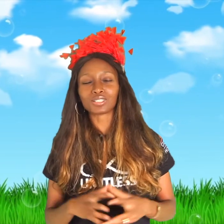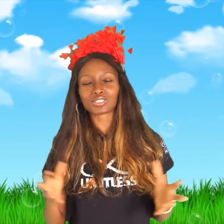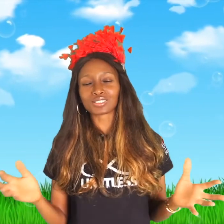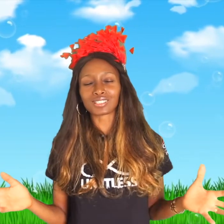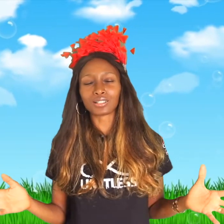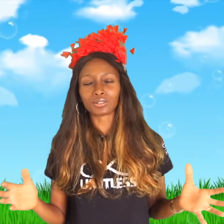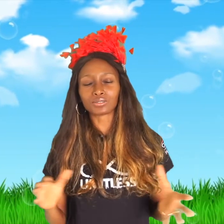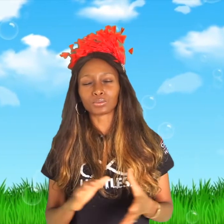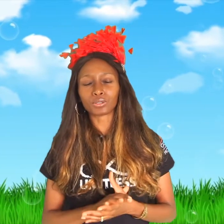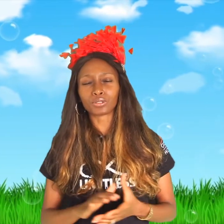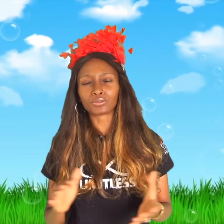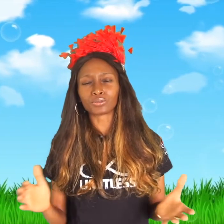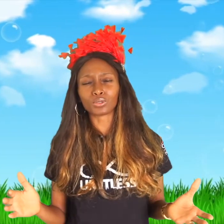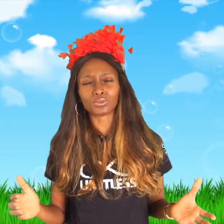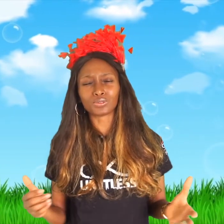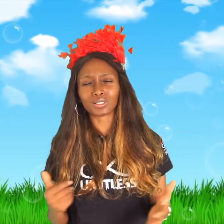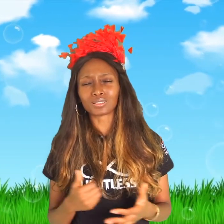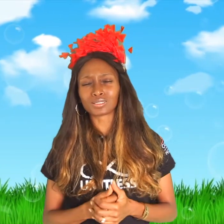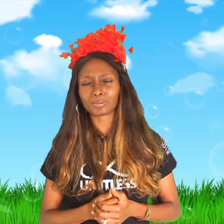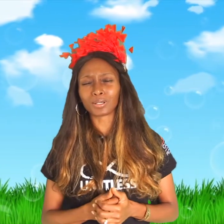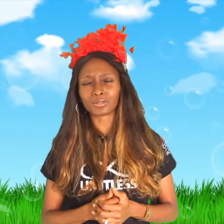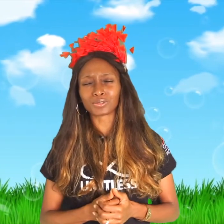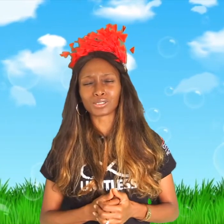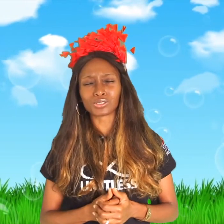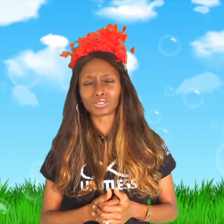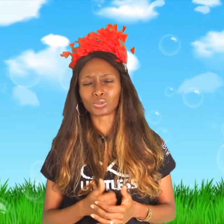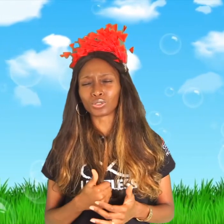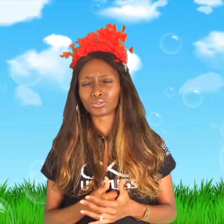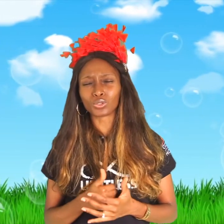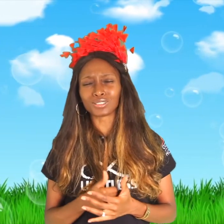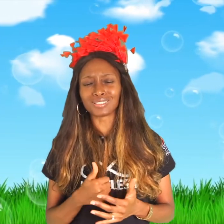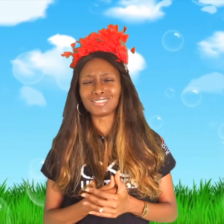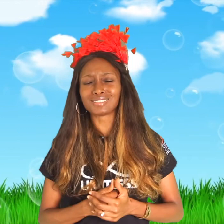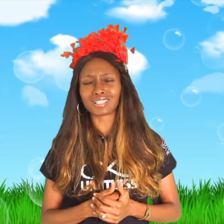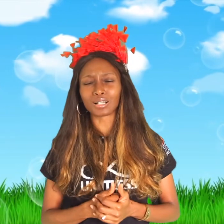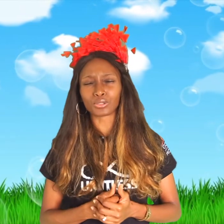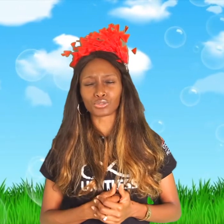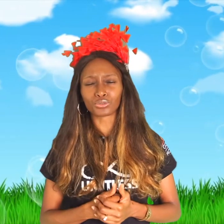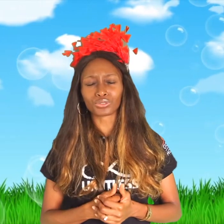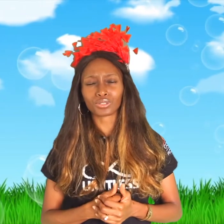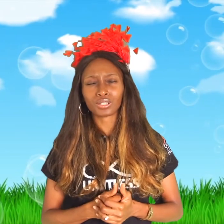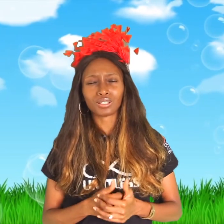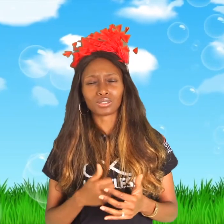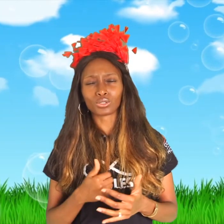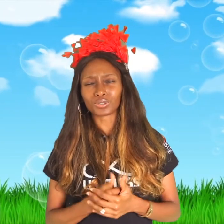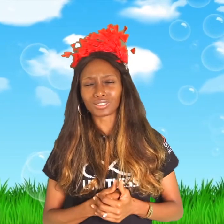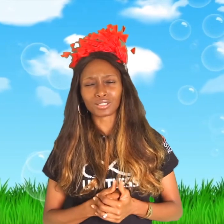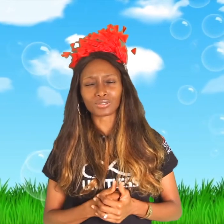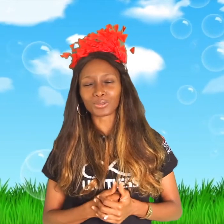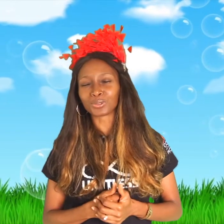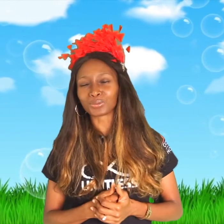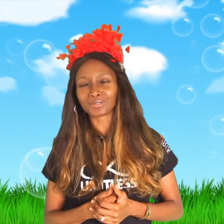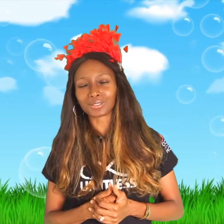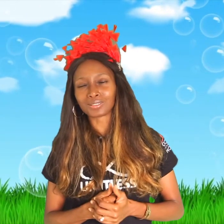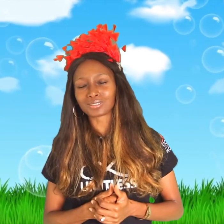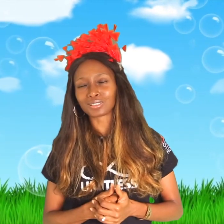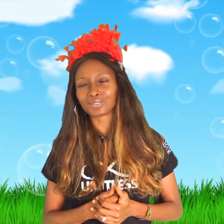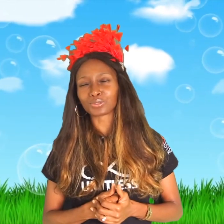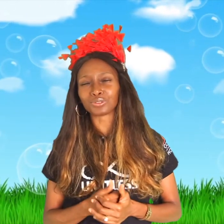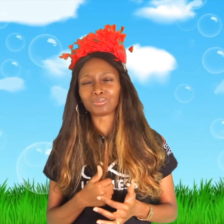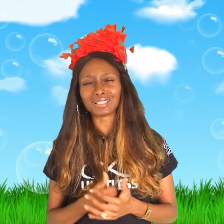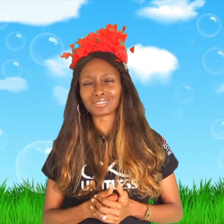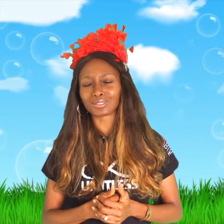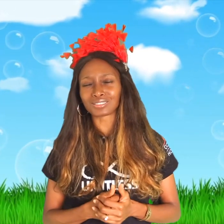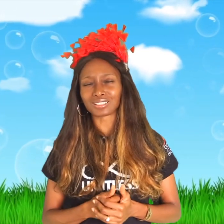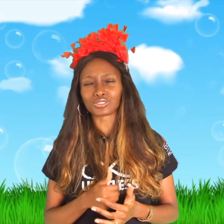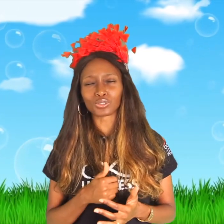amen. So let's just thank God. We're grateful for all we've learned. This is a powerful teaching. The Word of God is our truth. Lord, we thank You for what we have learned. Thank You